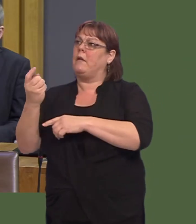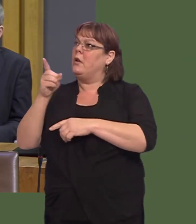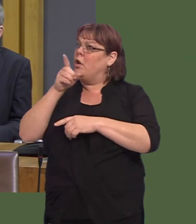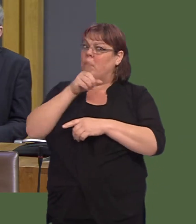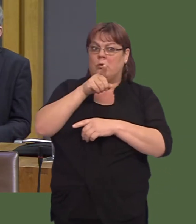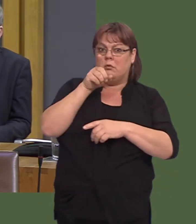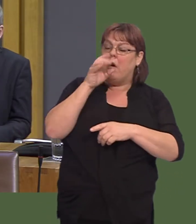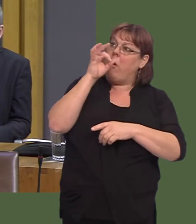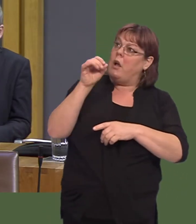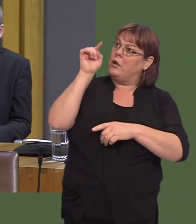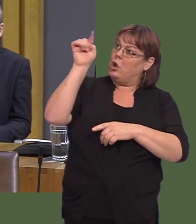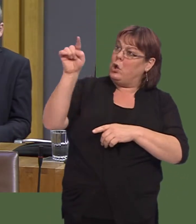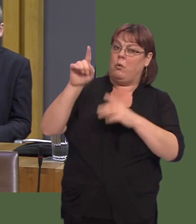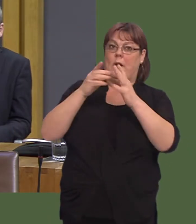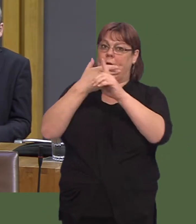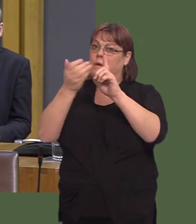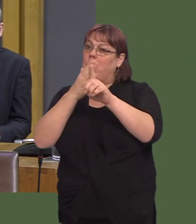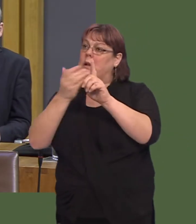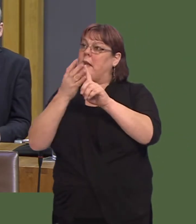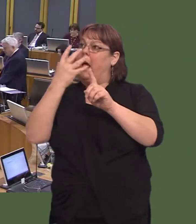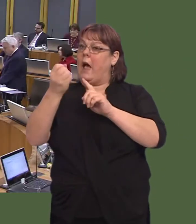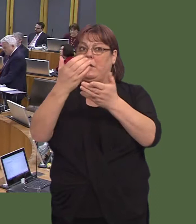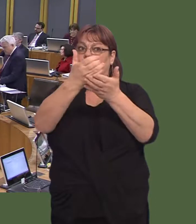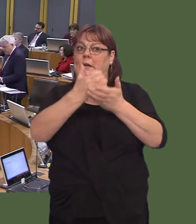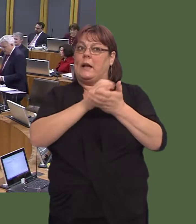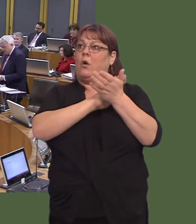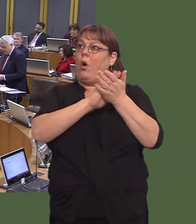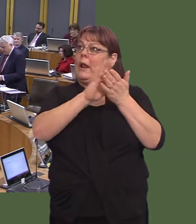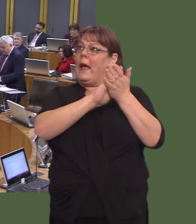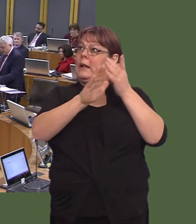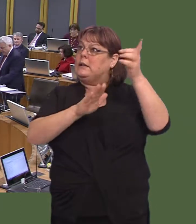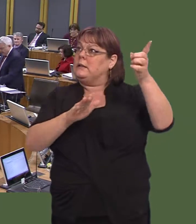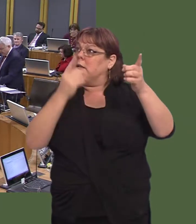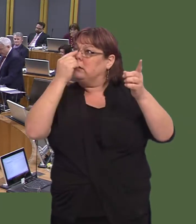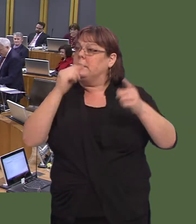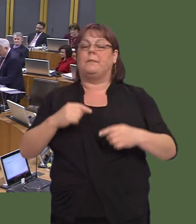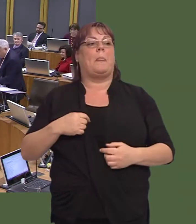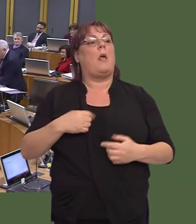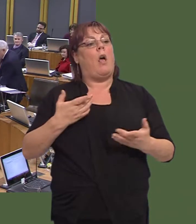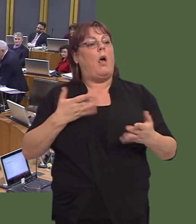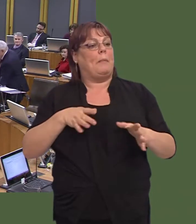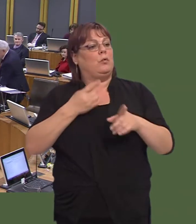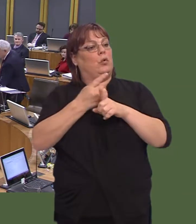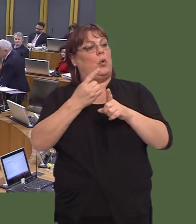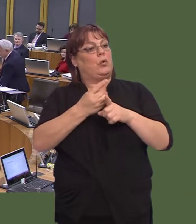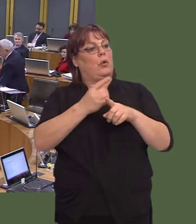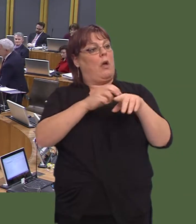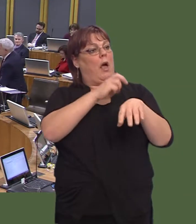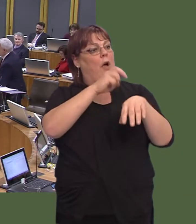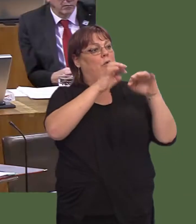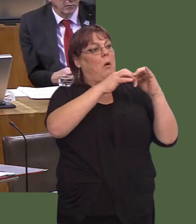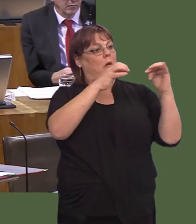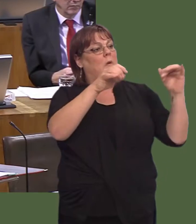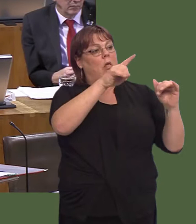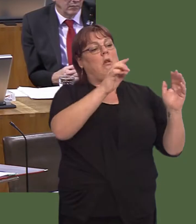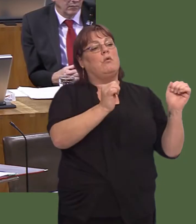of Holyhead from a new hard border? Well, we have spoken to the Irish Government about this and informed them, of course, of our concerns, and they